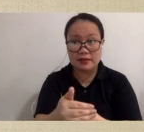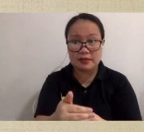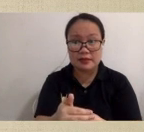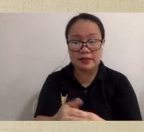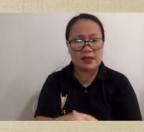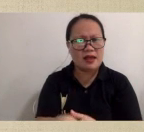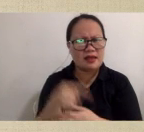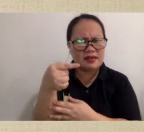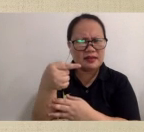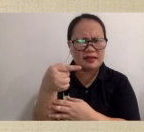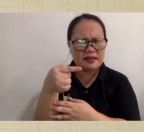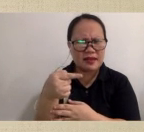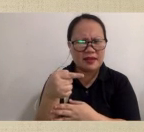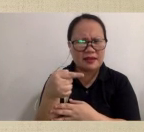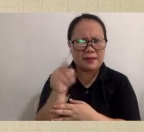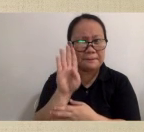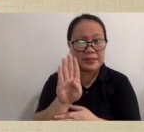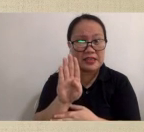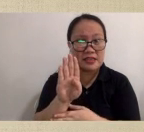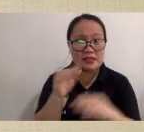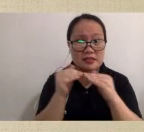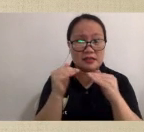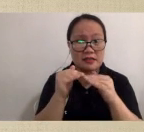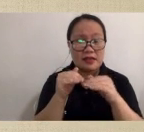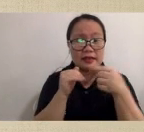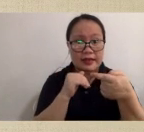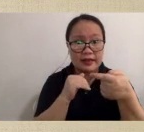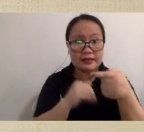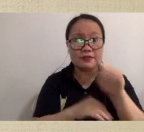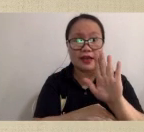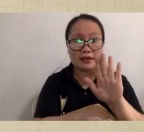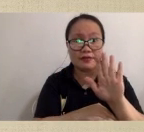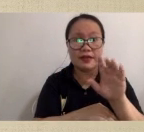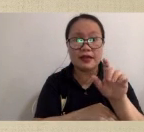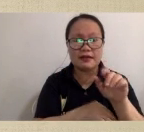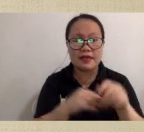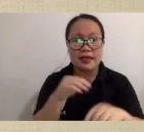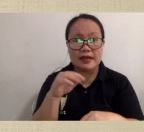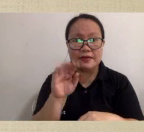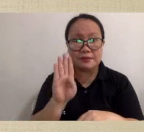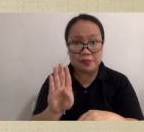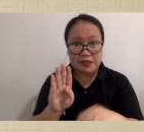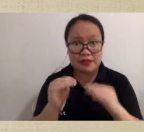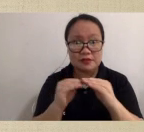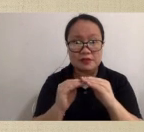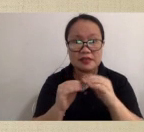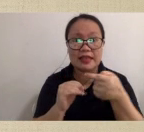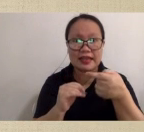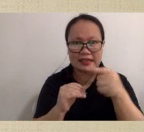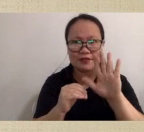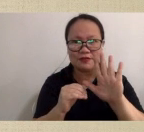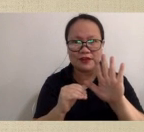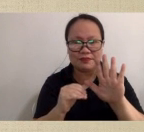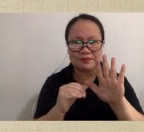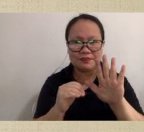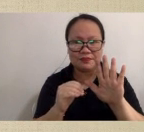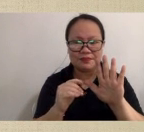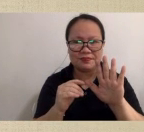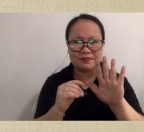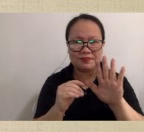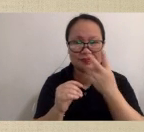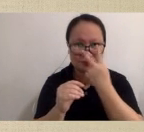Next, b is equal to negative 5. So, ito yung nasa